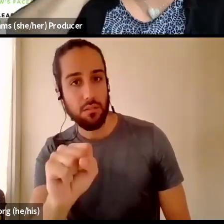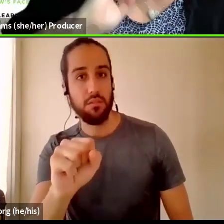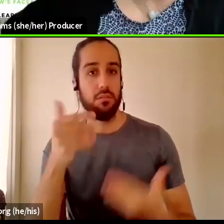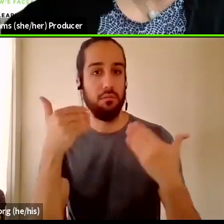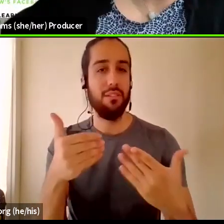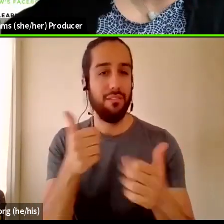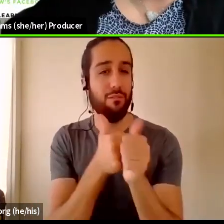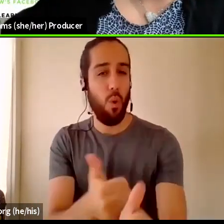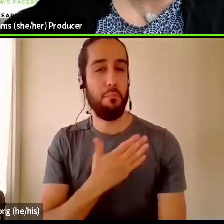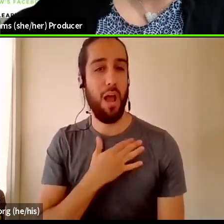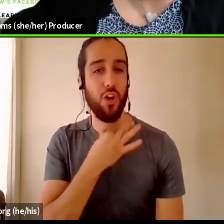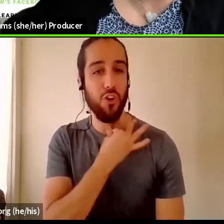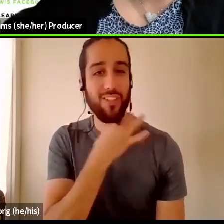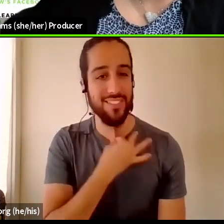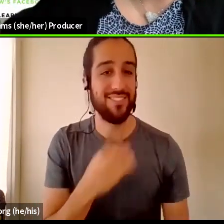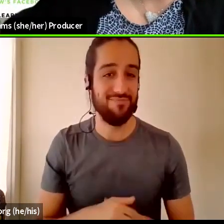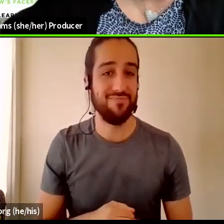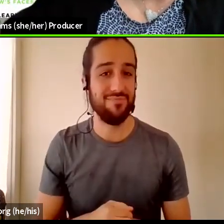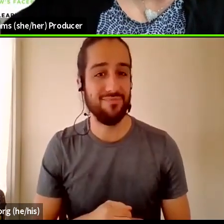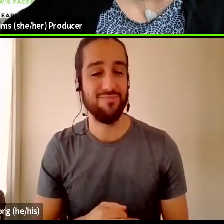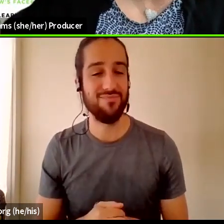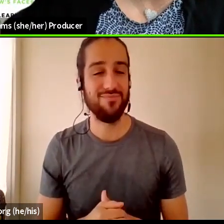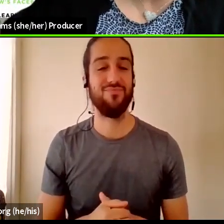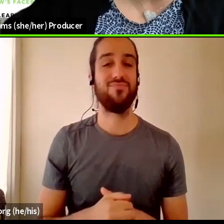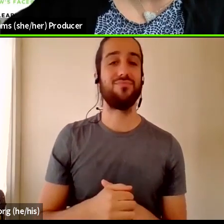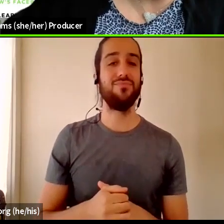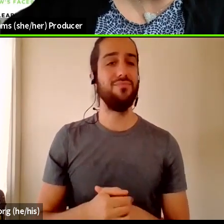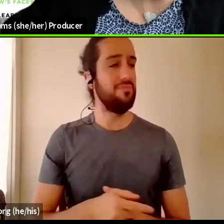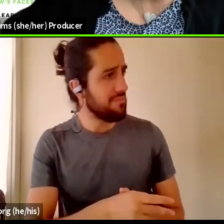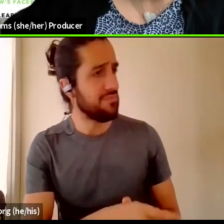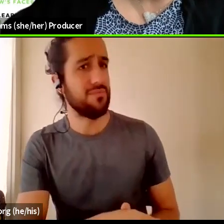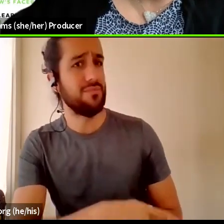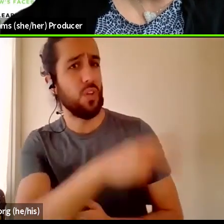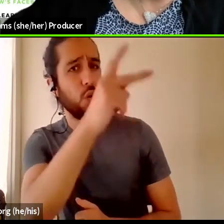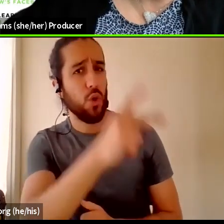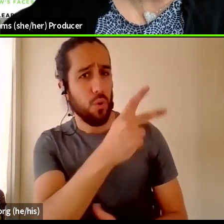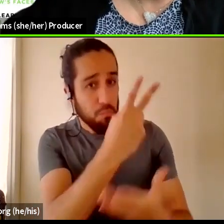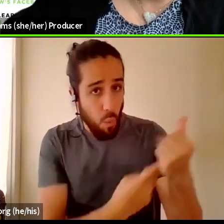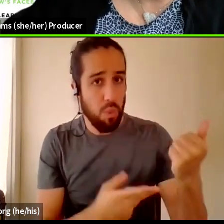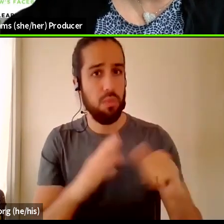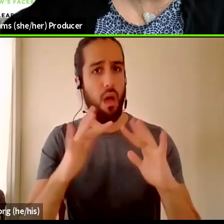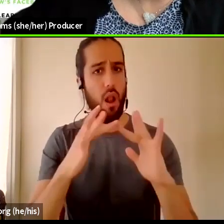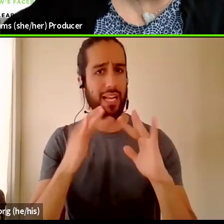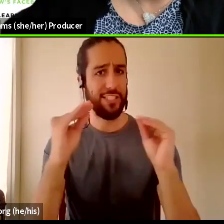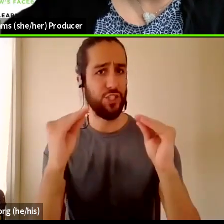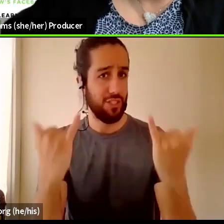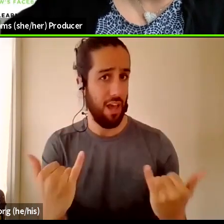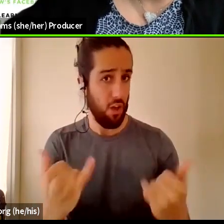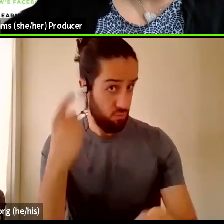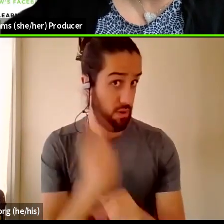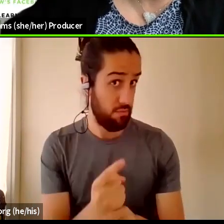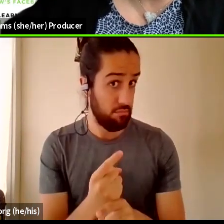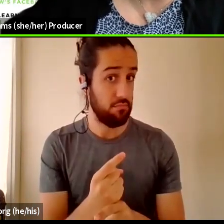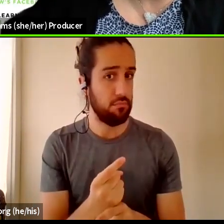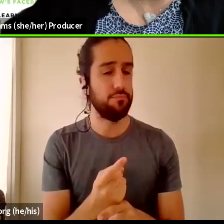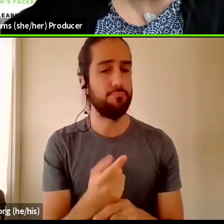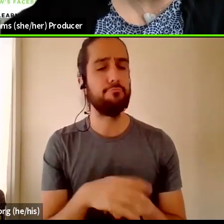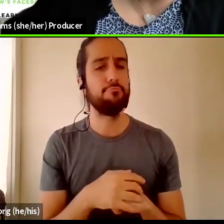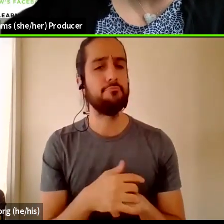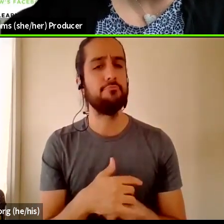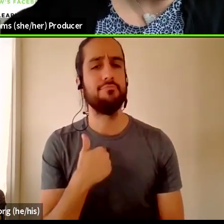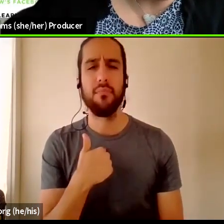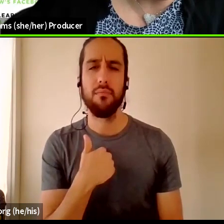Very interesting. Thank you. You're both online teaching now, correct? And